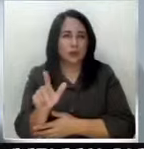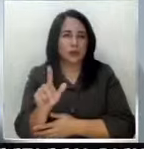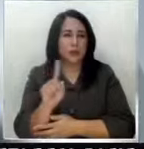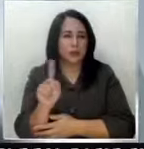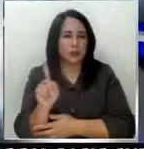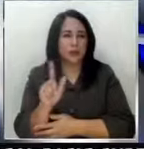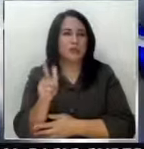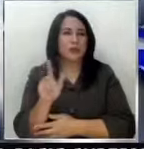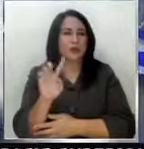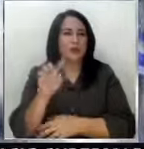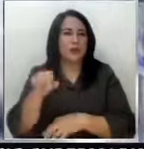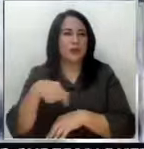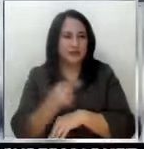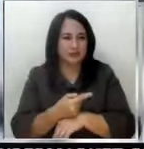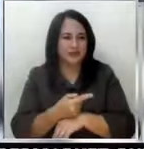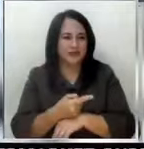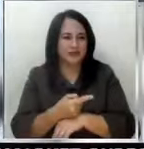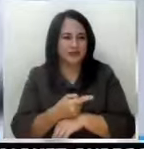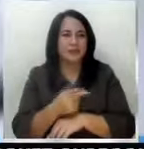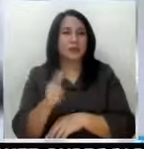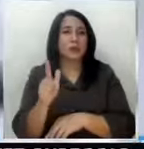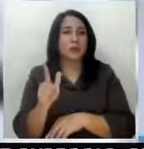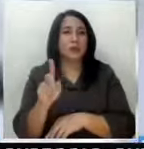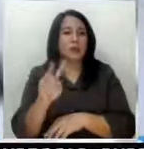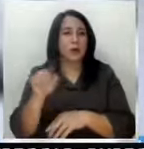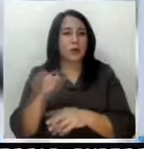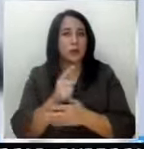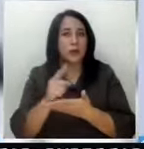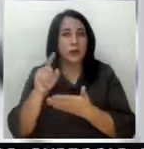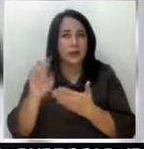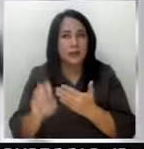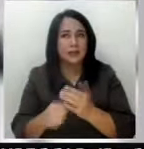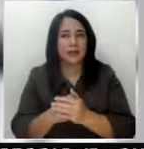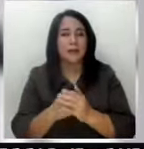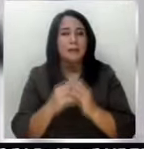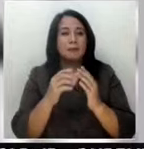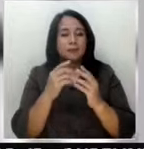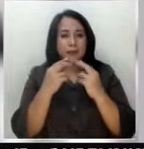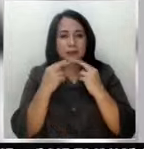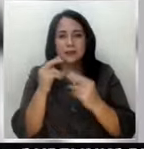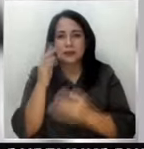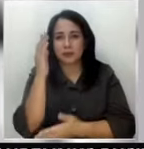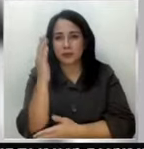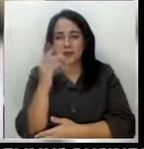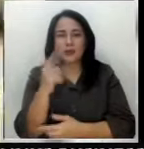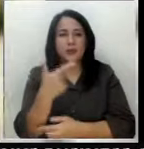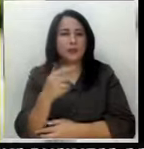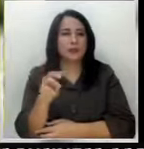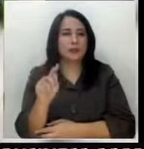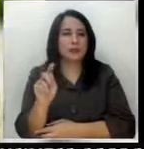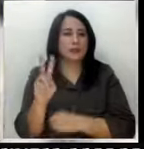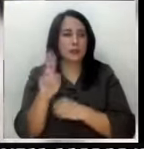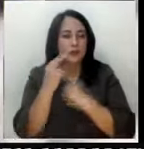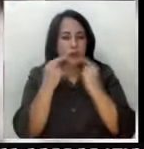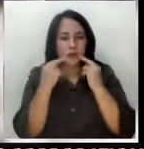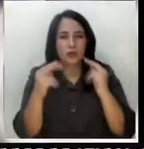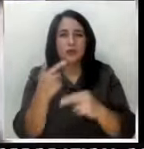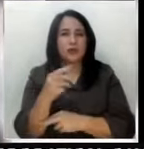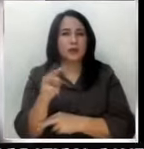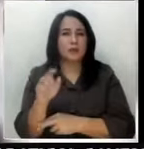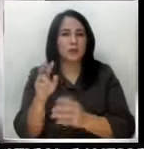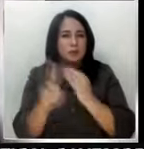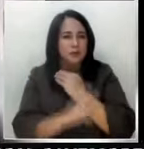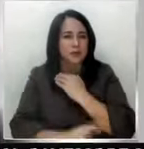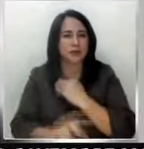24 Oras, 24 Oras Weekend, Balitang Hali, GMA Regional TV News, GMA Regional TV